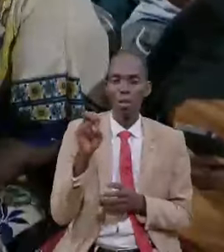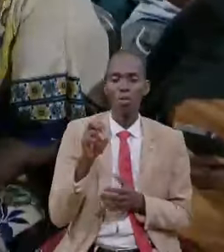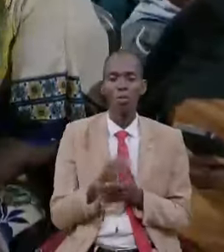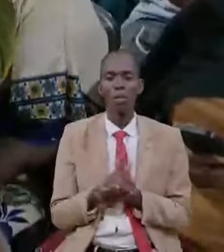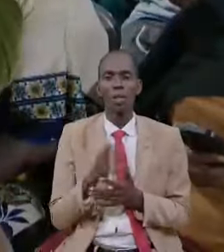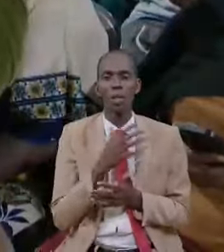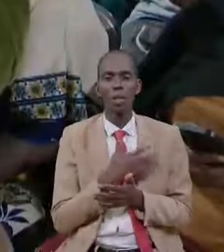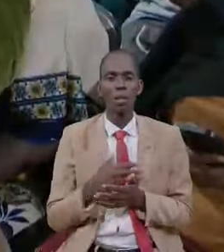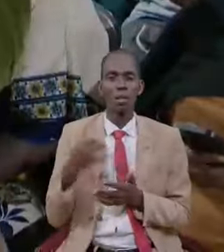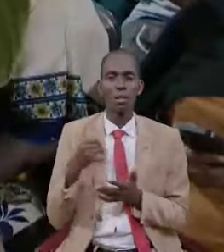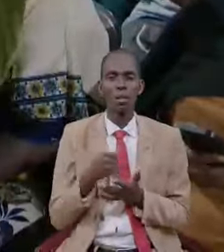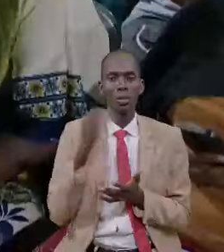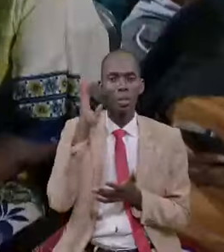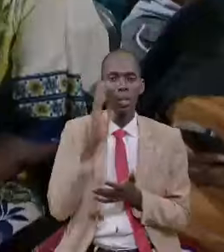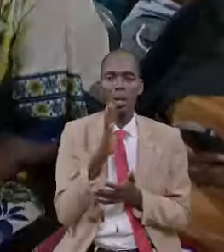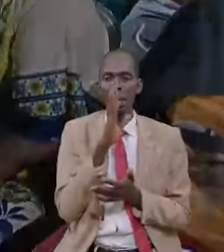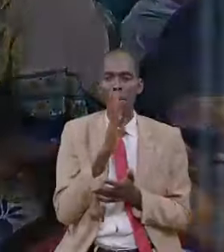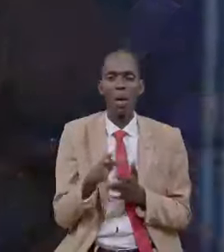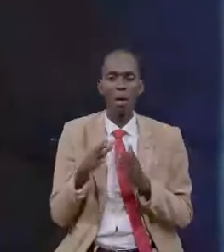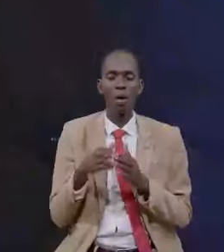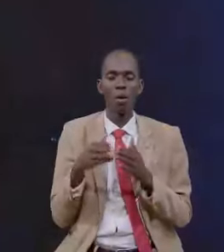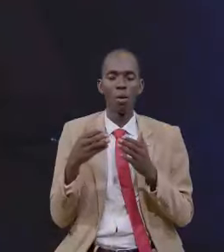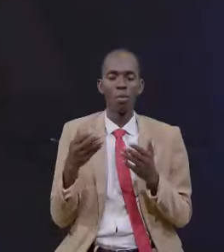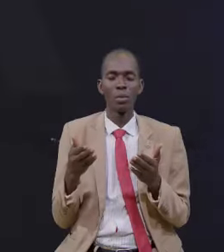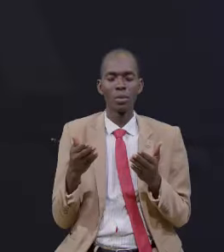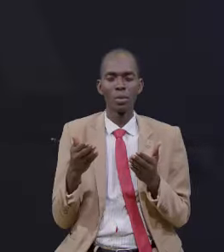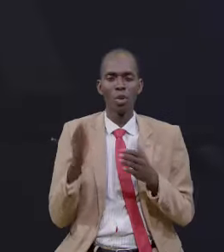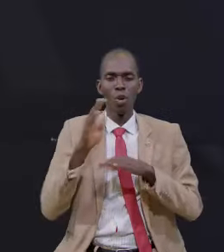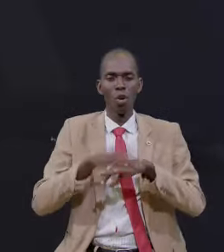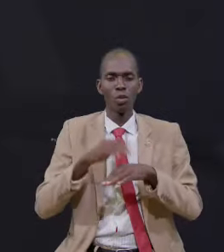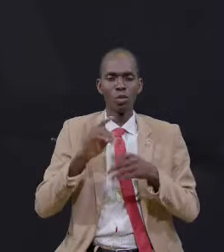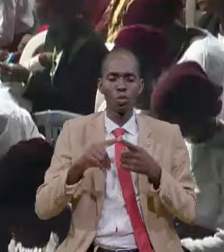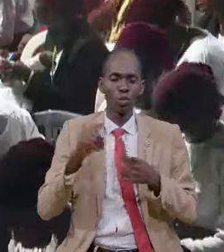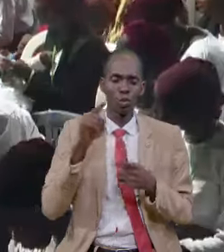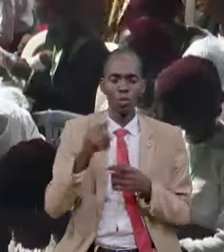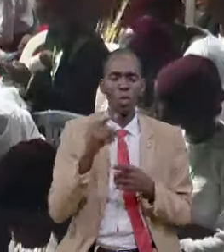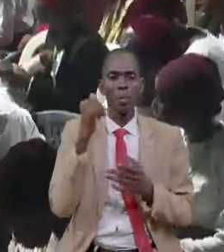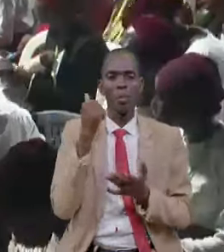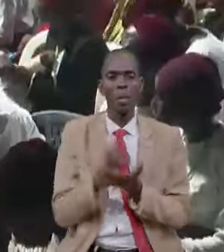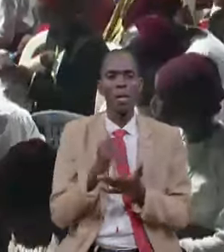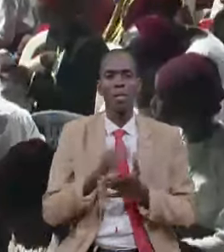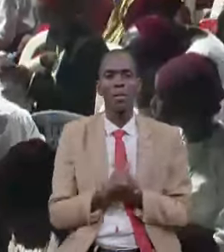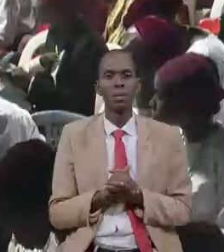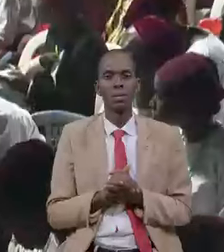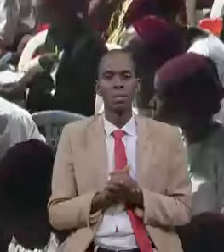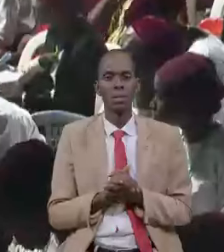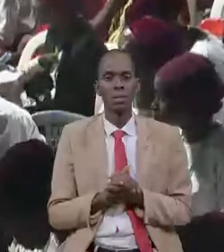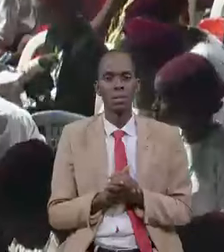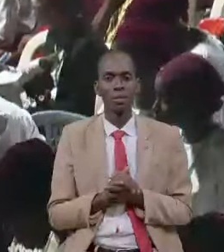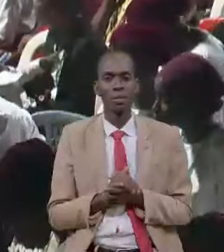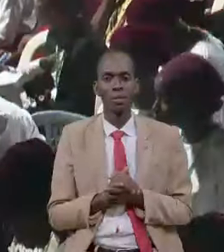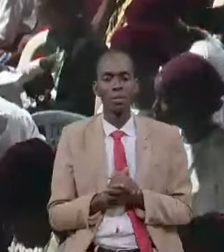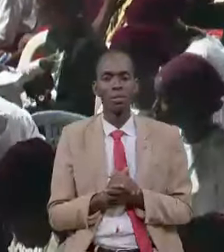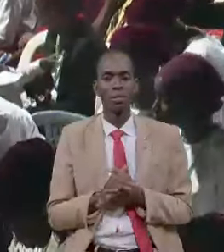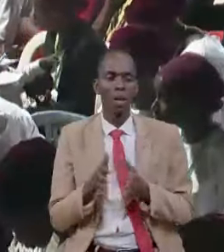and it shall be opened unto you. Amen. Look at this word.